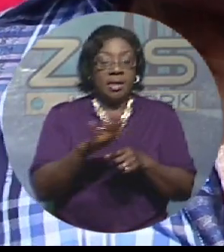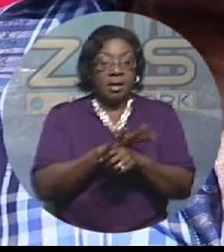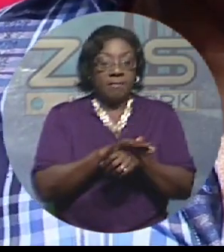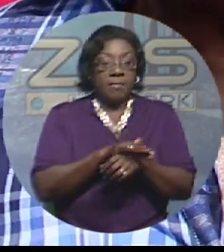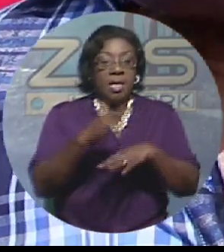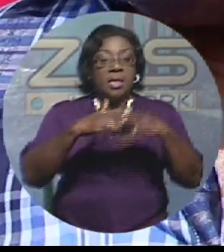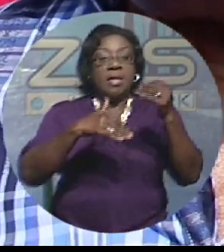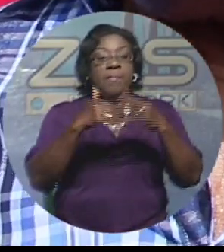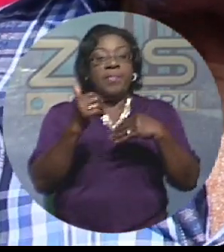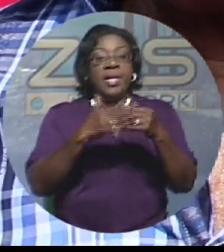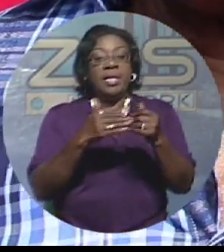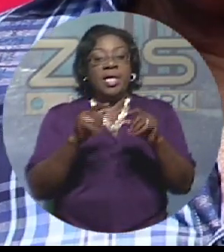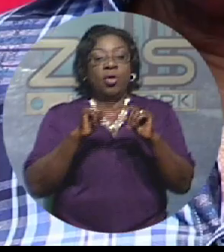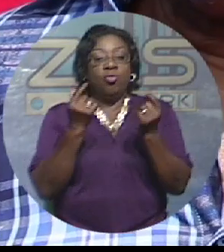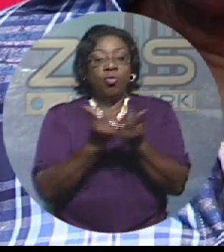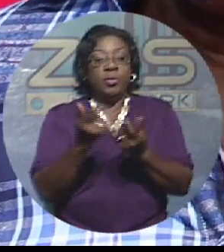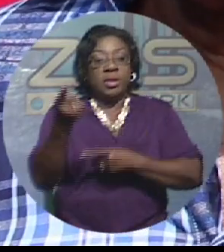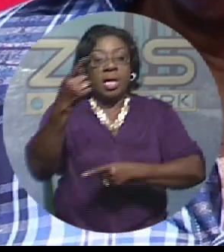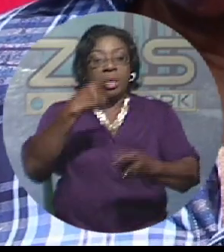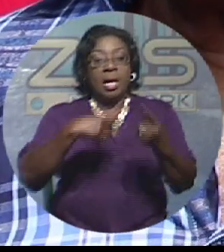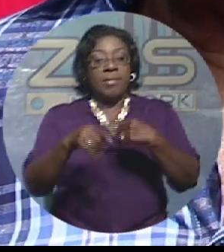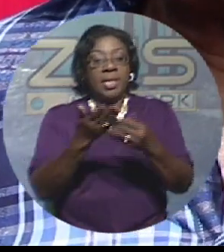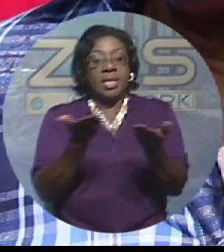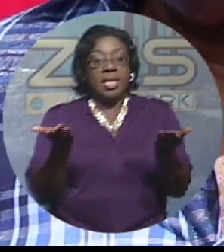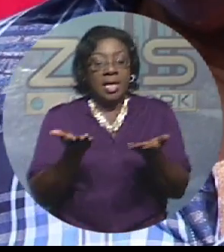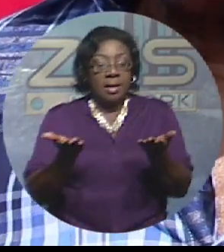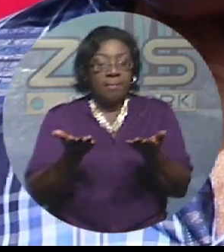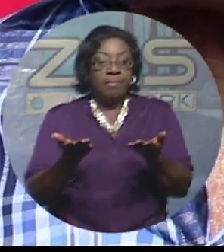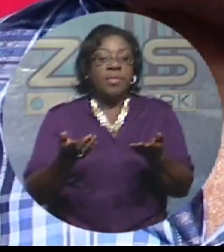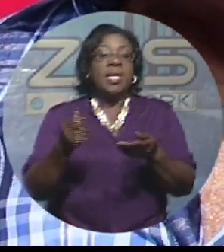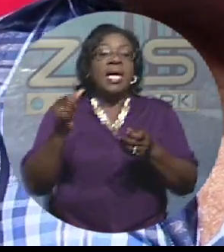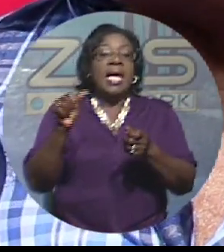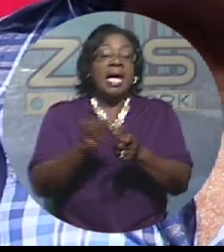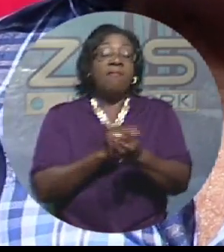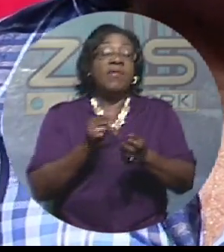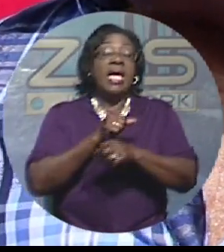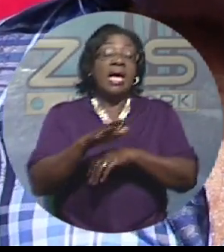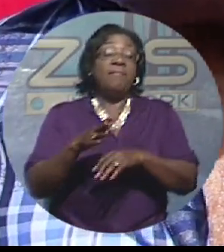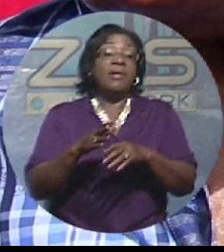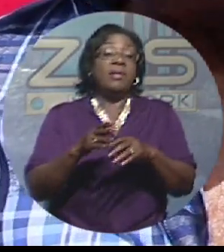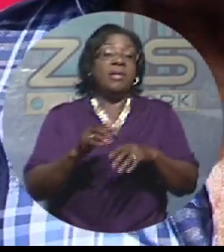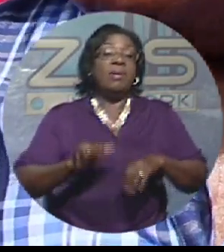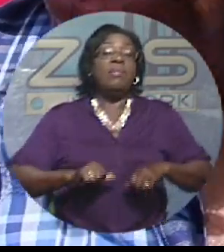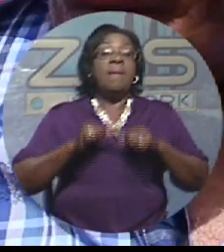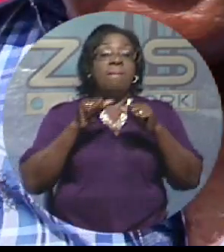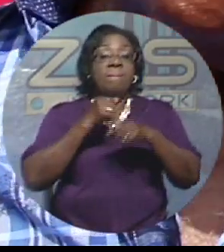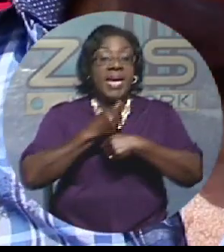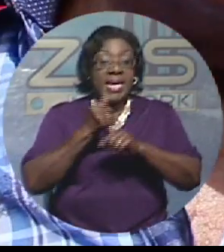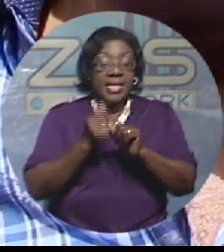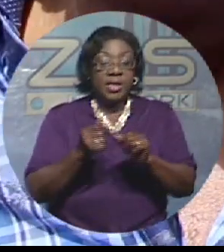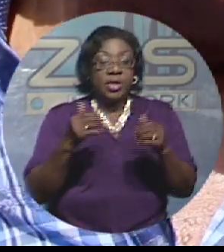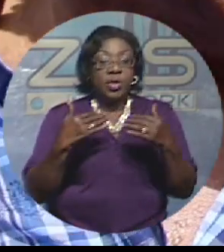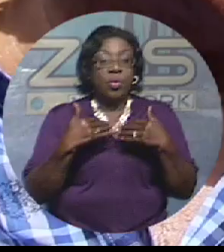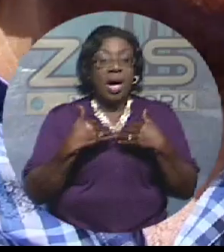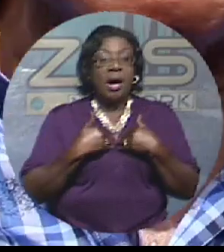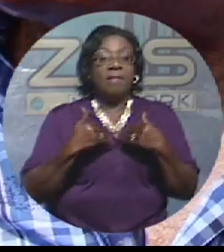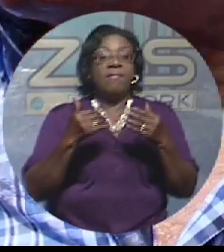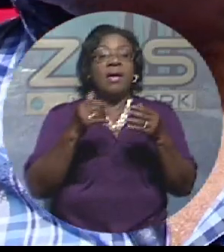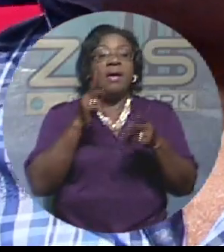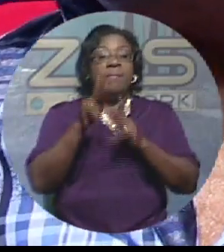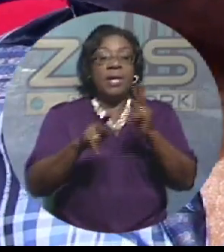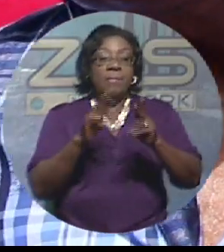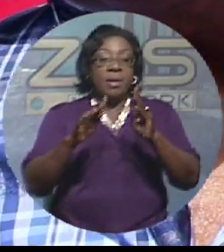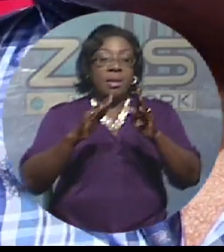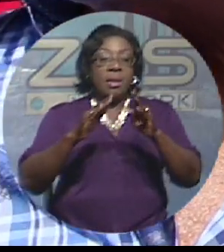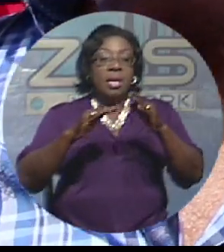The building teams will be in here. Every effort will be made to house people who are without houses immediately. That's taking place